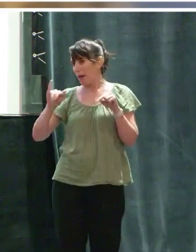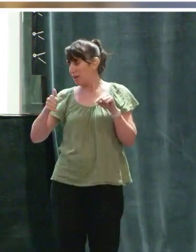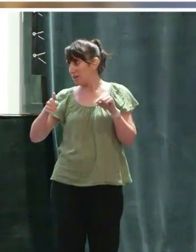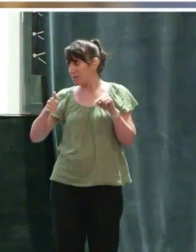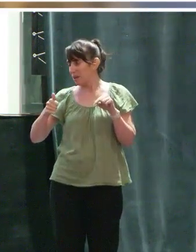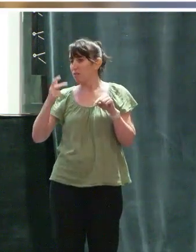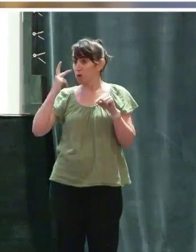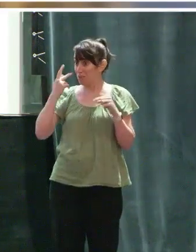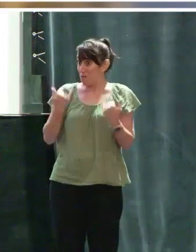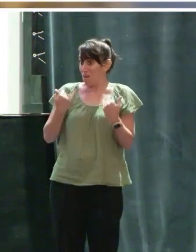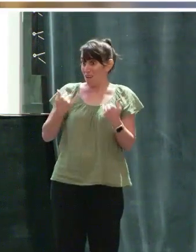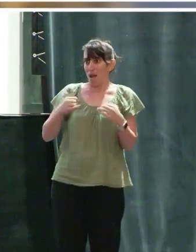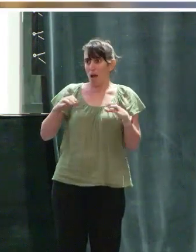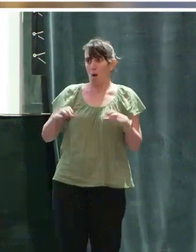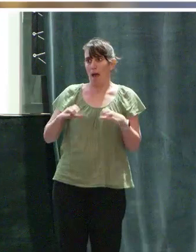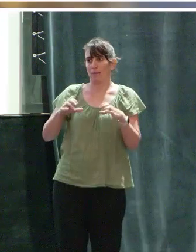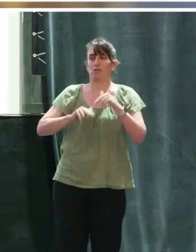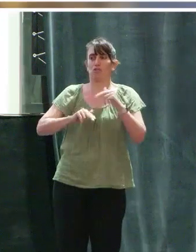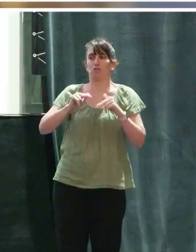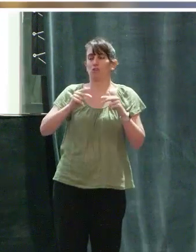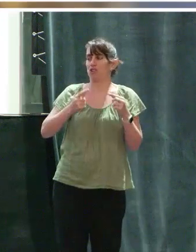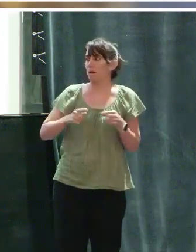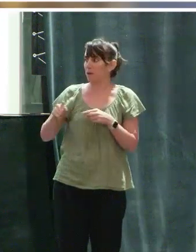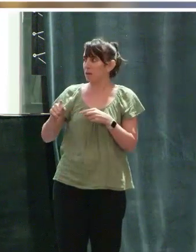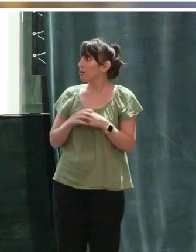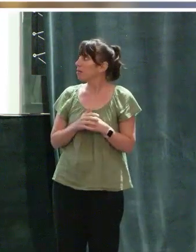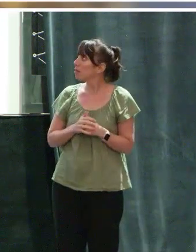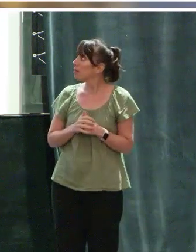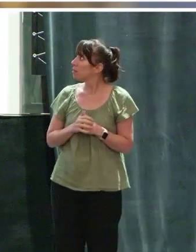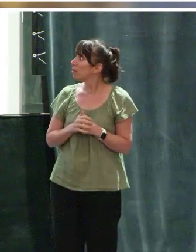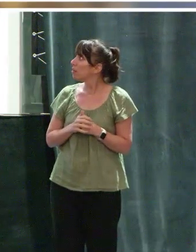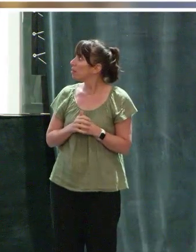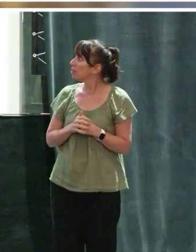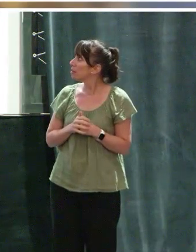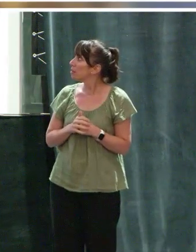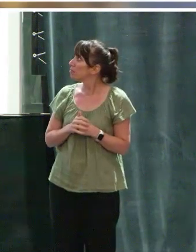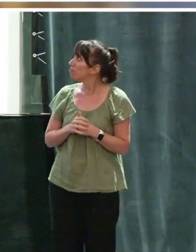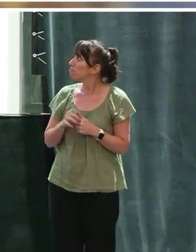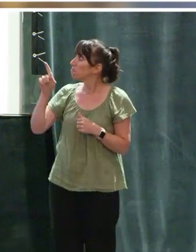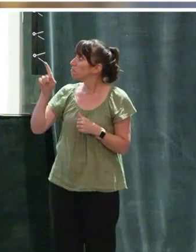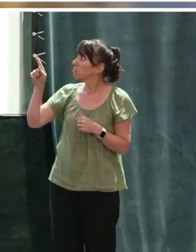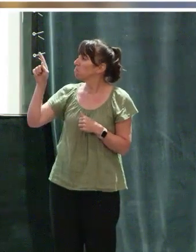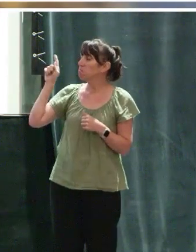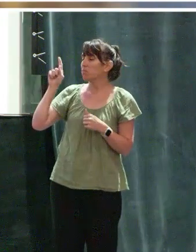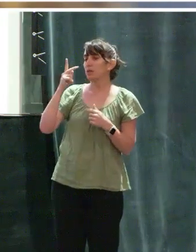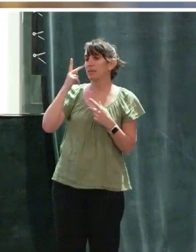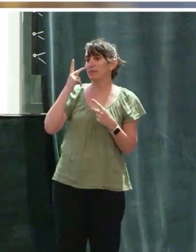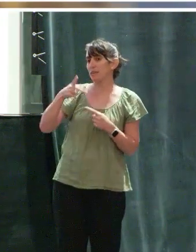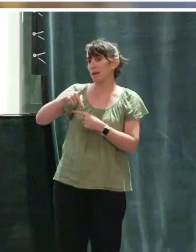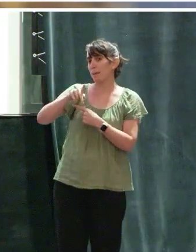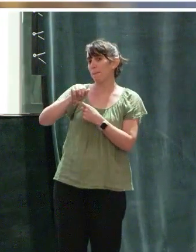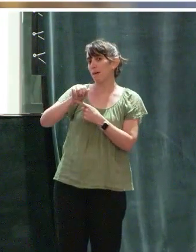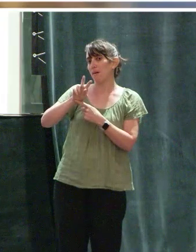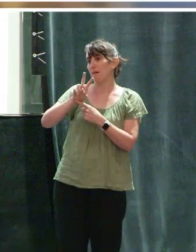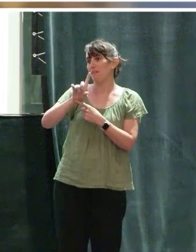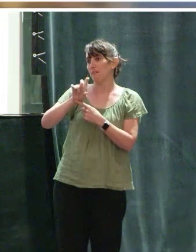active construction happening. And we've got some images here of showing sort of what is happening. You can see the pavilion building in the